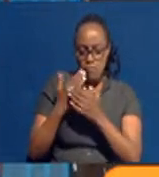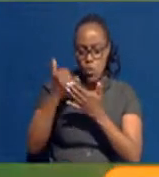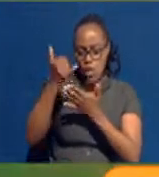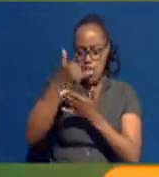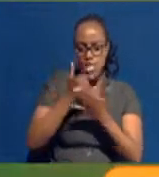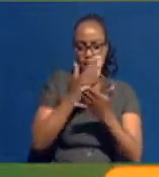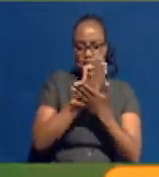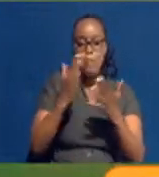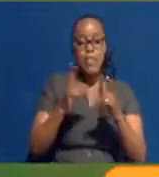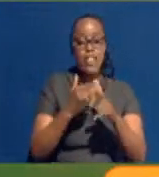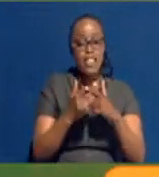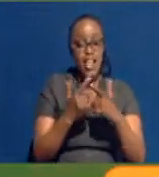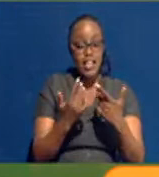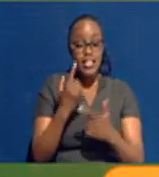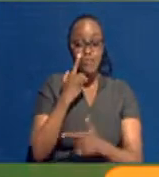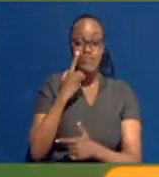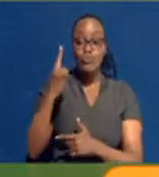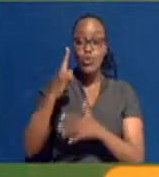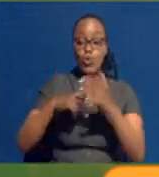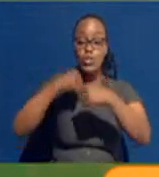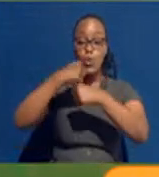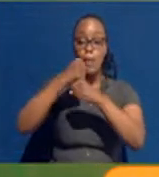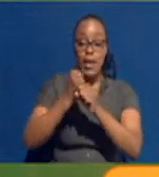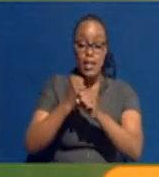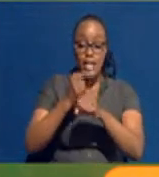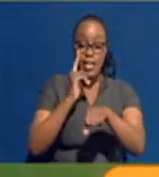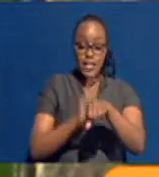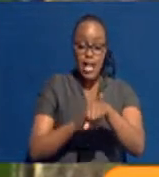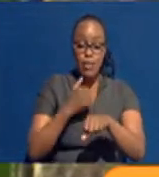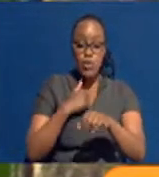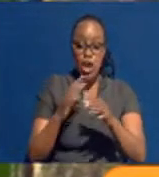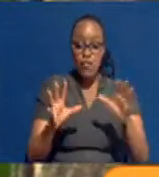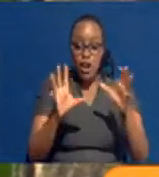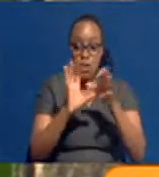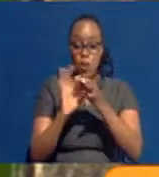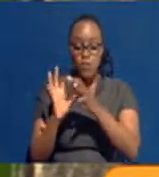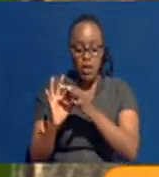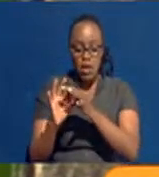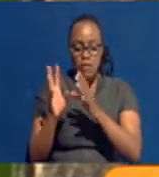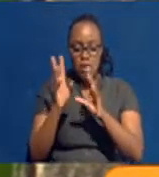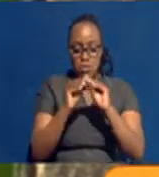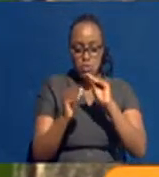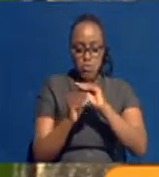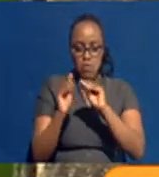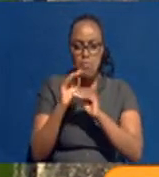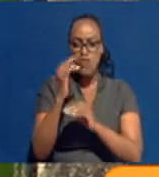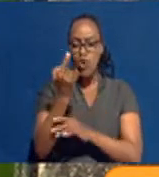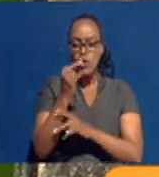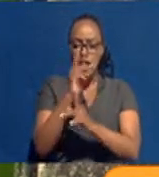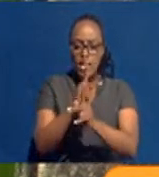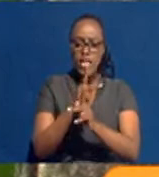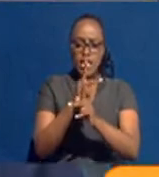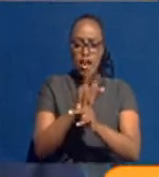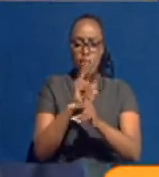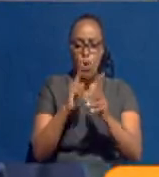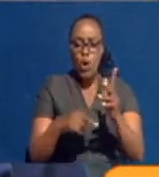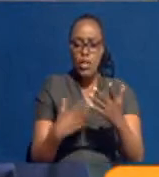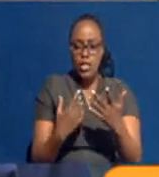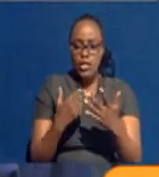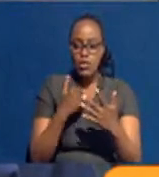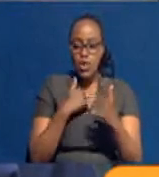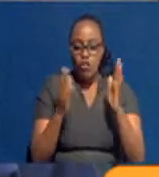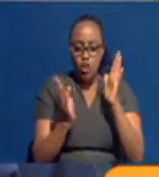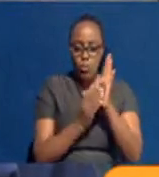something, and this is what we made. Once you've assembled it, that's it. All you need to be careful is not to